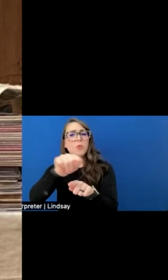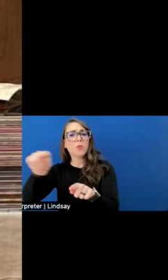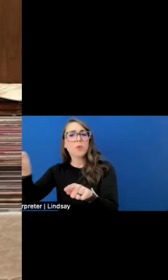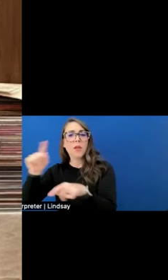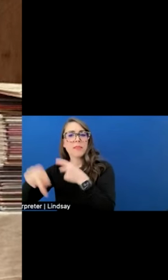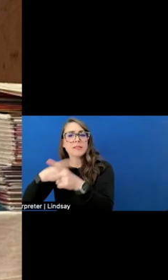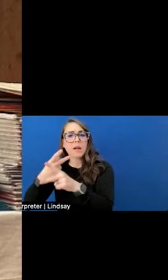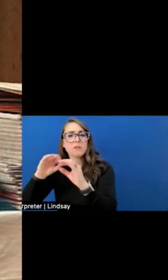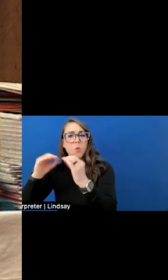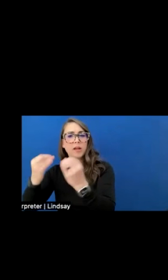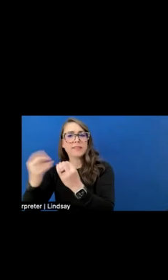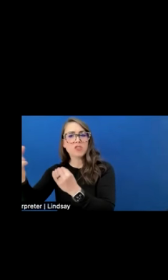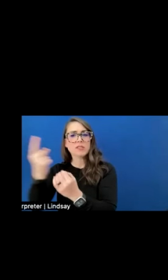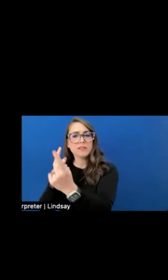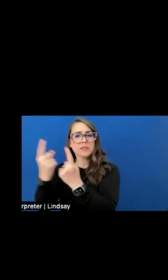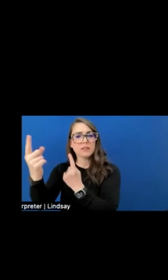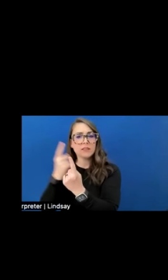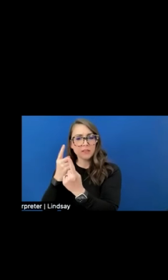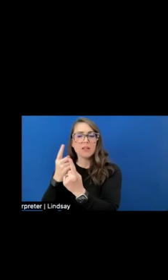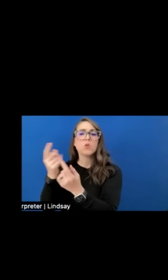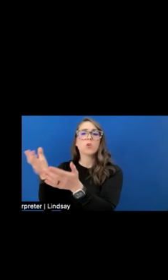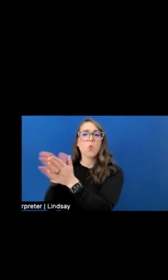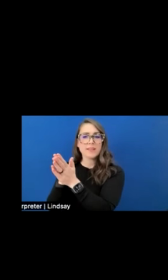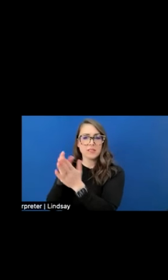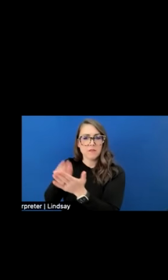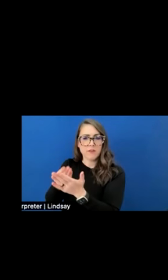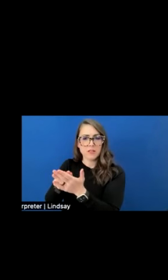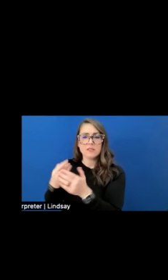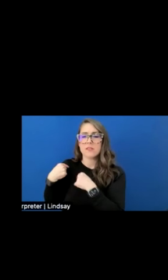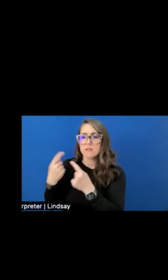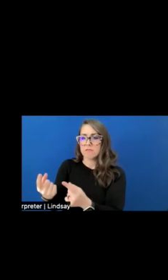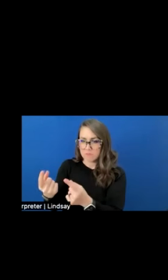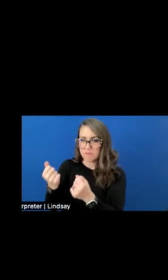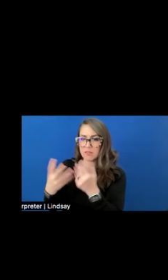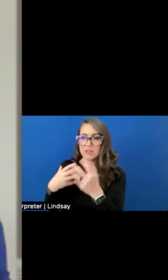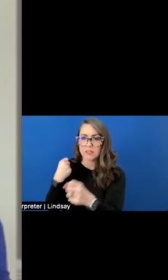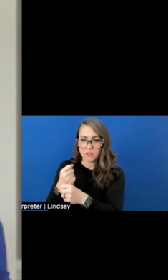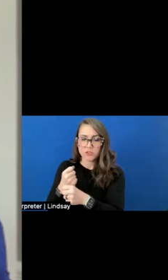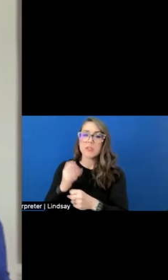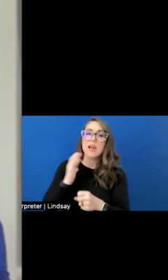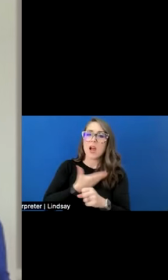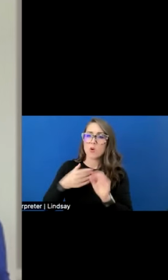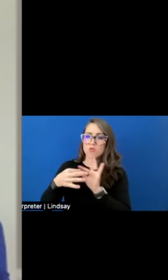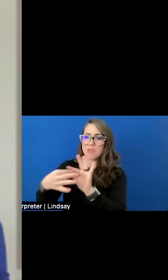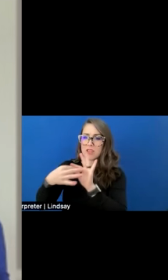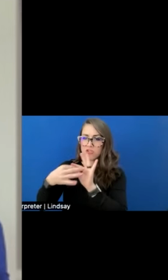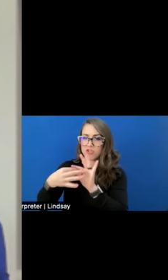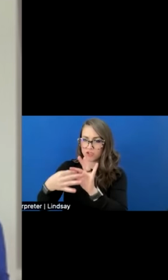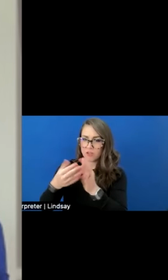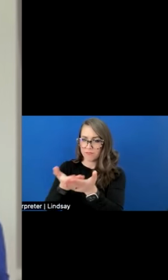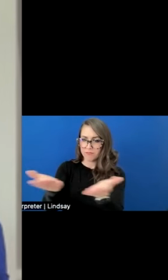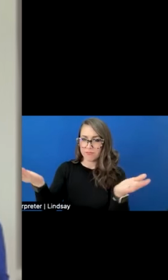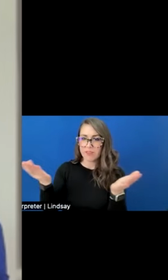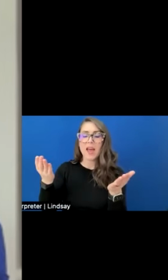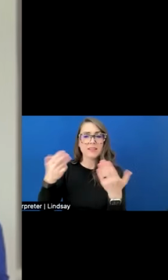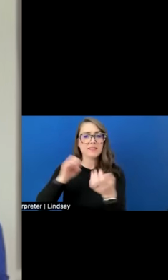funds over the years. Our relationship has evolved because the organizations have developed